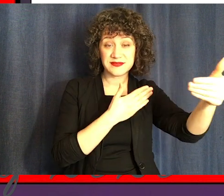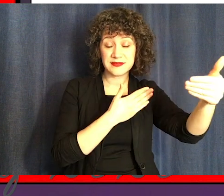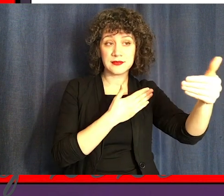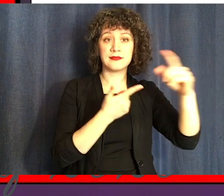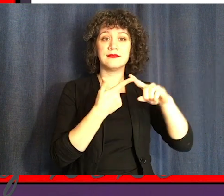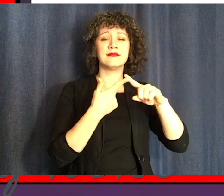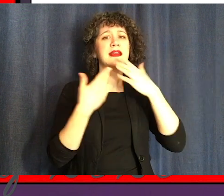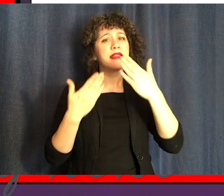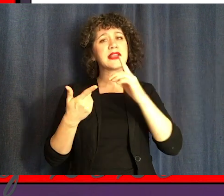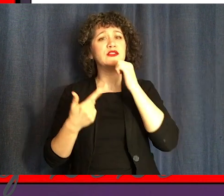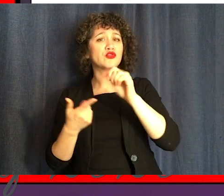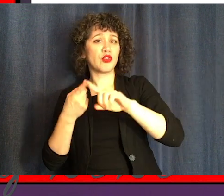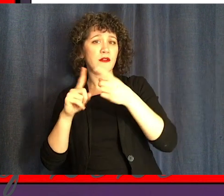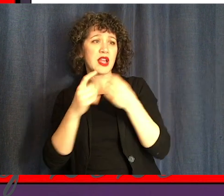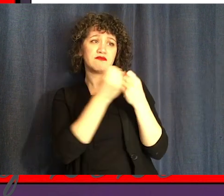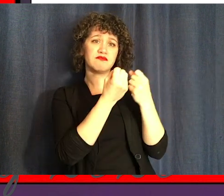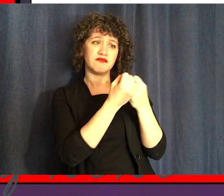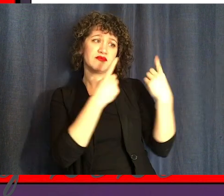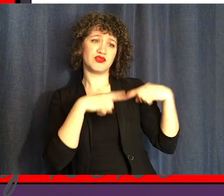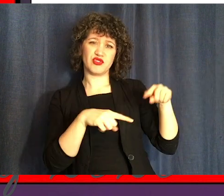to support him when things were